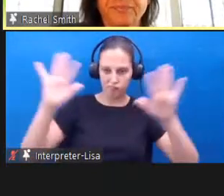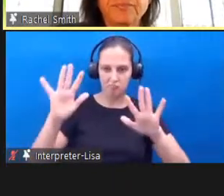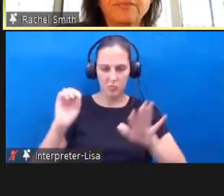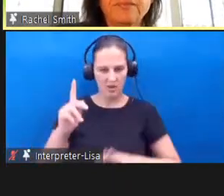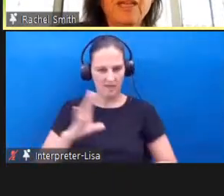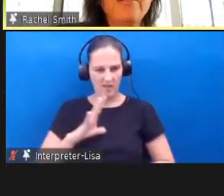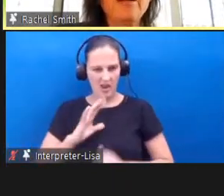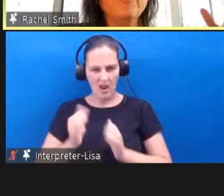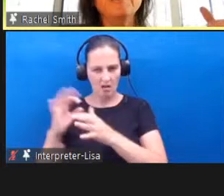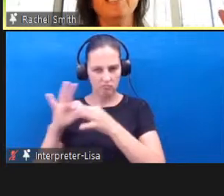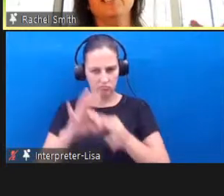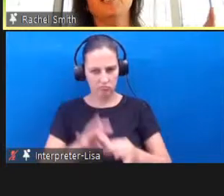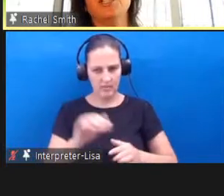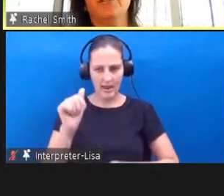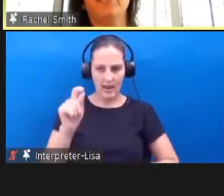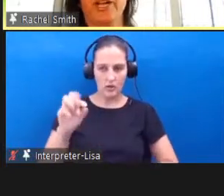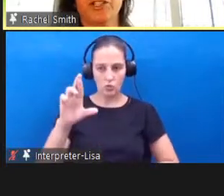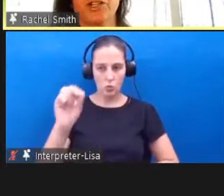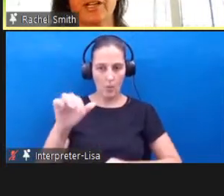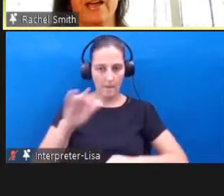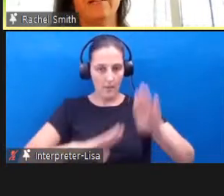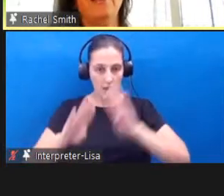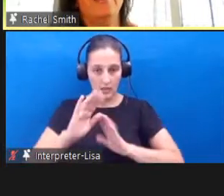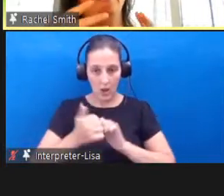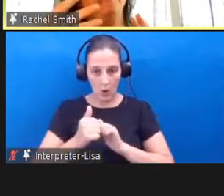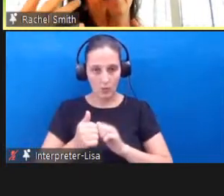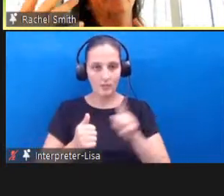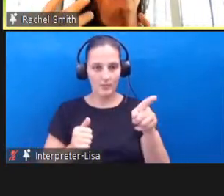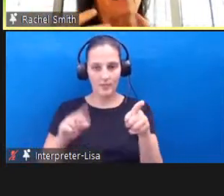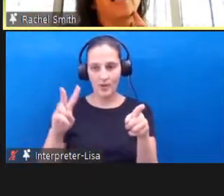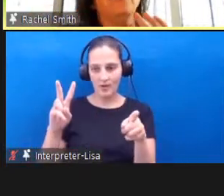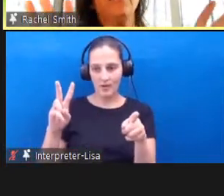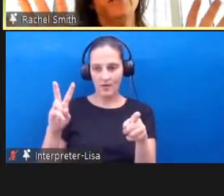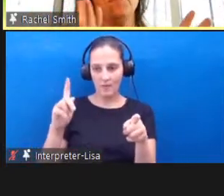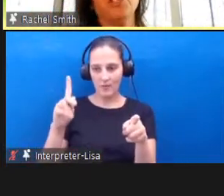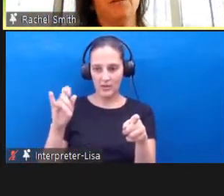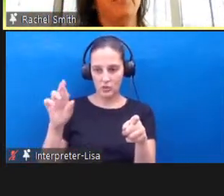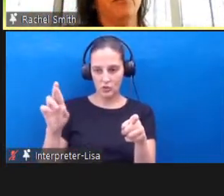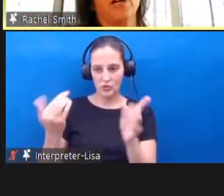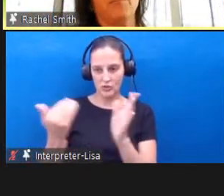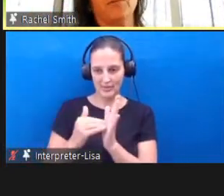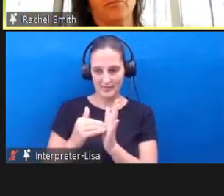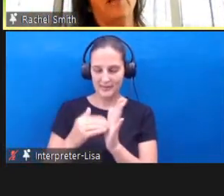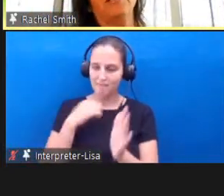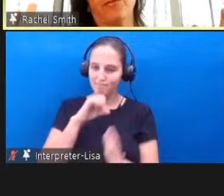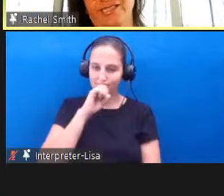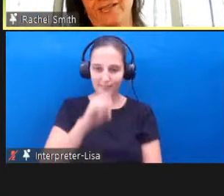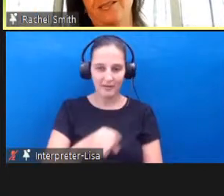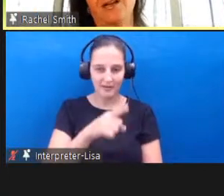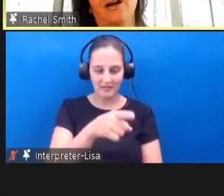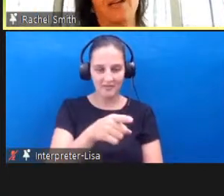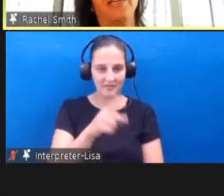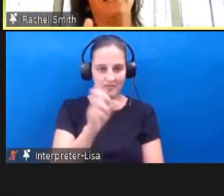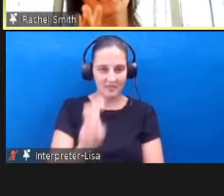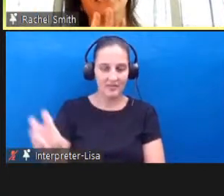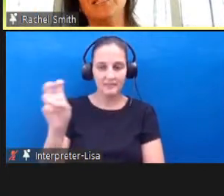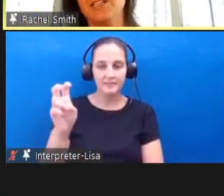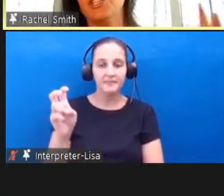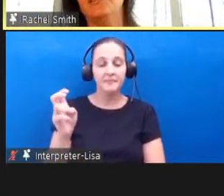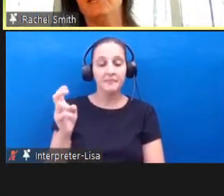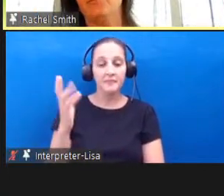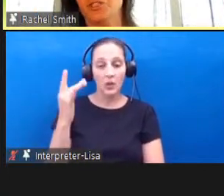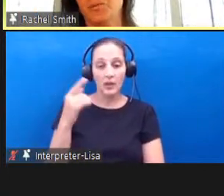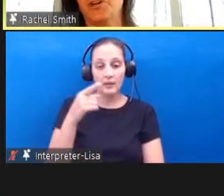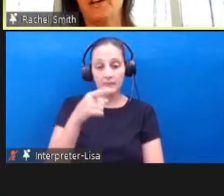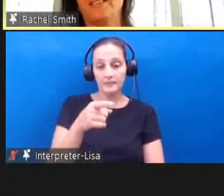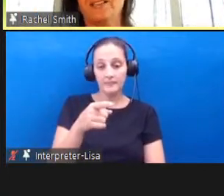astrobiology? And that brings in this mission Voyager again. And I love this mission for lots of reasons. And again, this is the